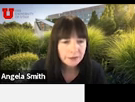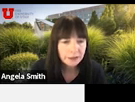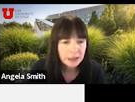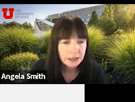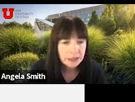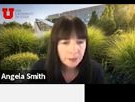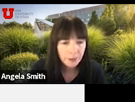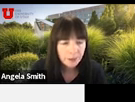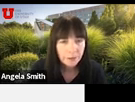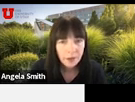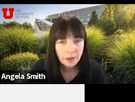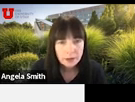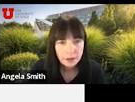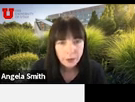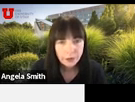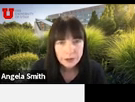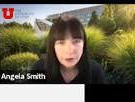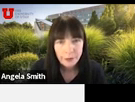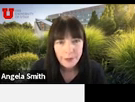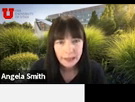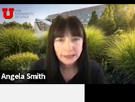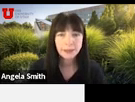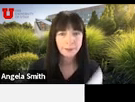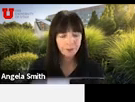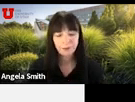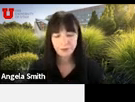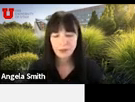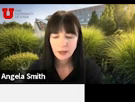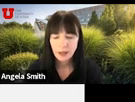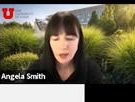disability activists. I'm going to go back.